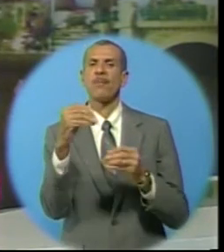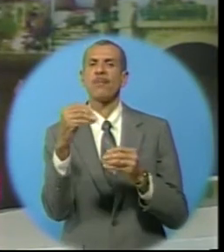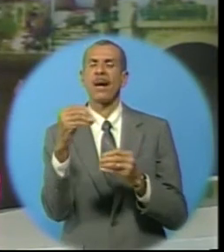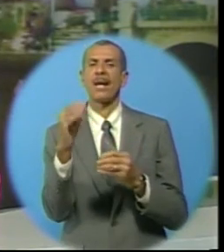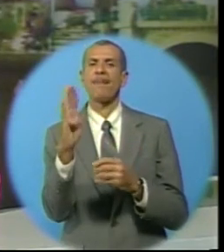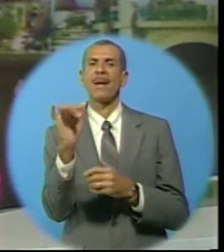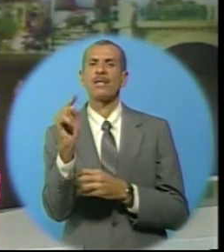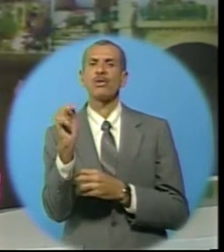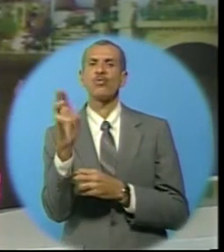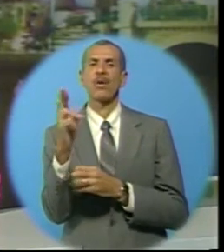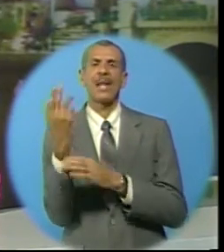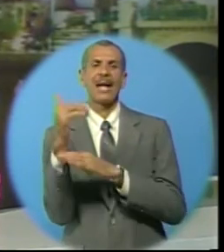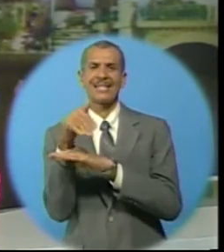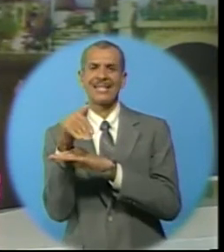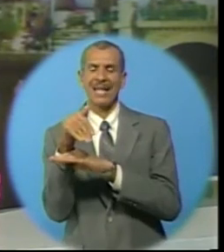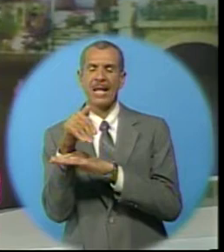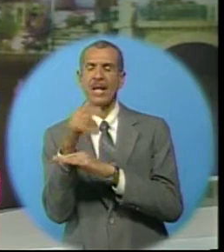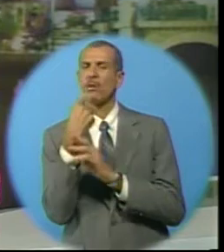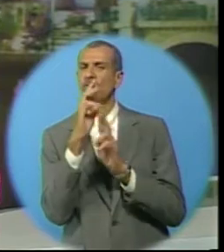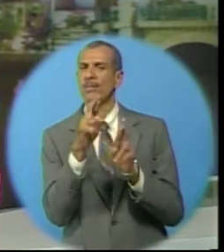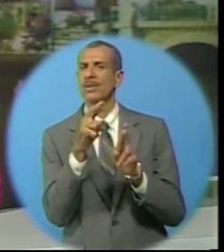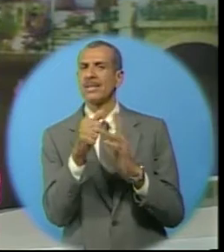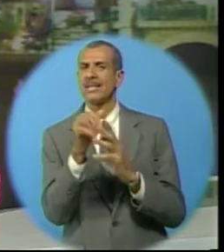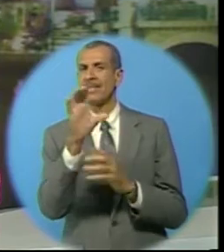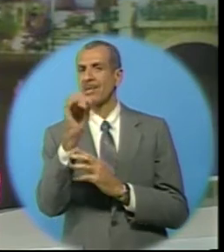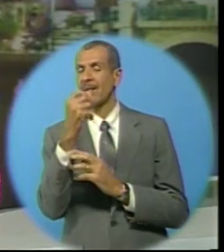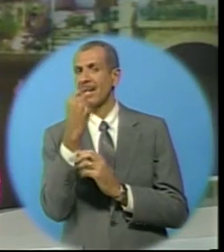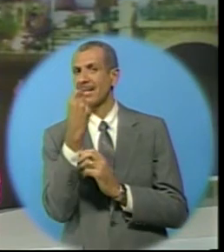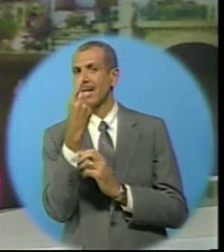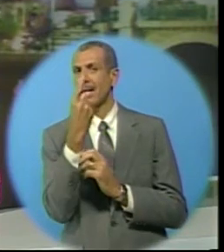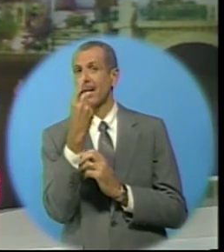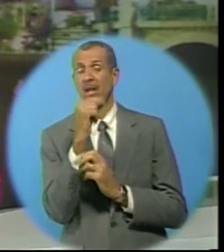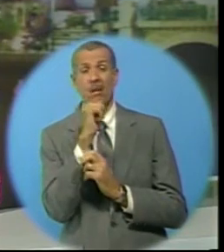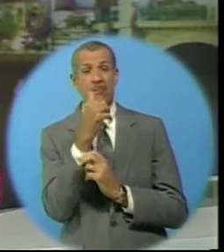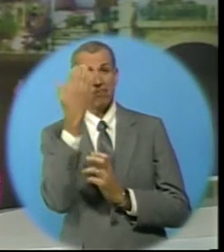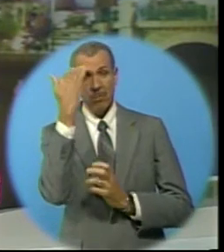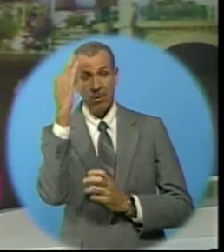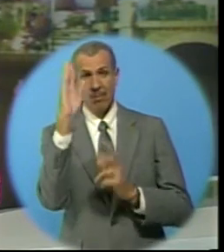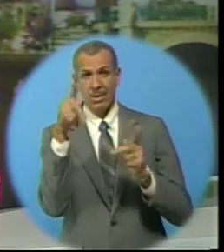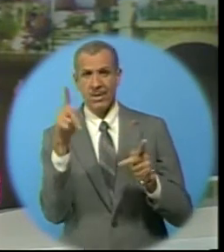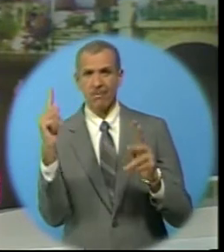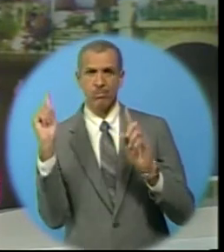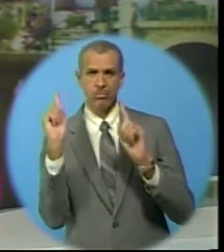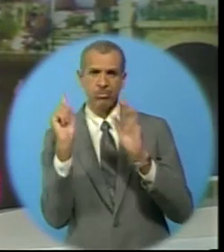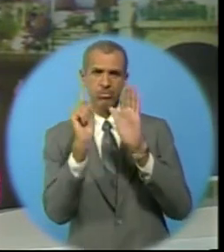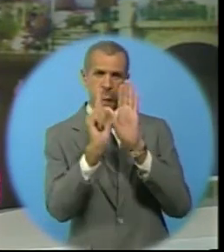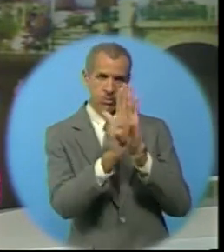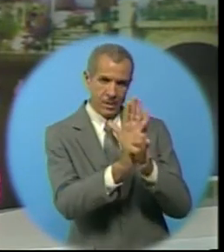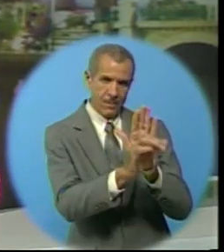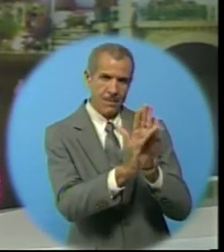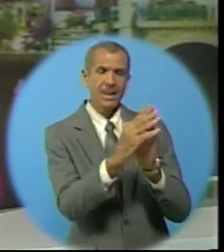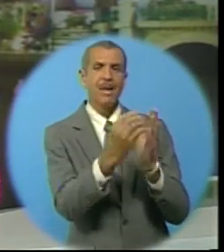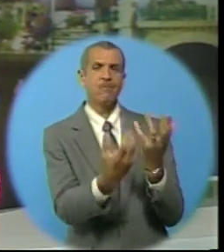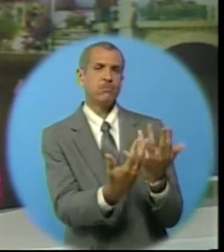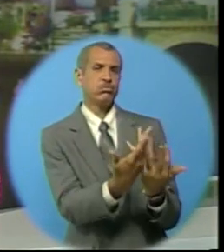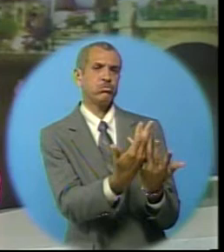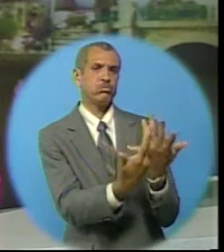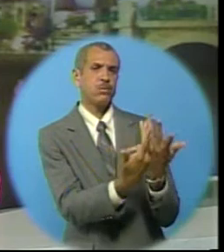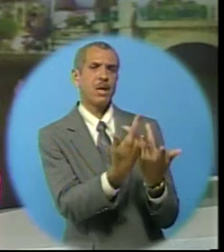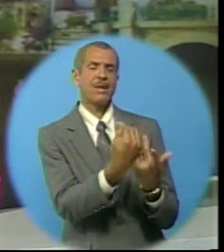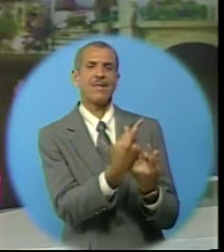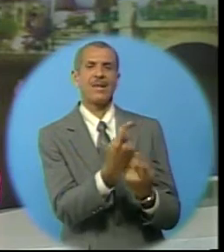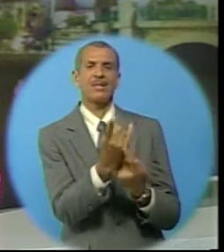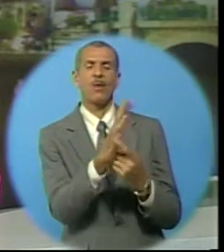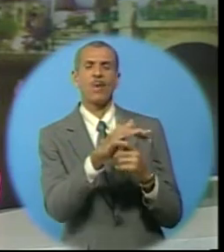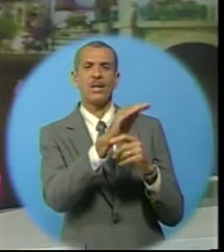night. From initial reports, CBC understands an unidentified person allegedly entered the building and set fire to items on one